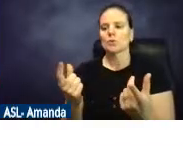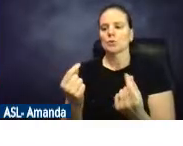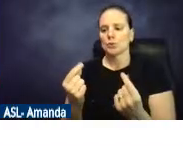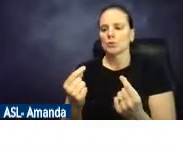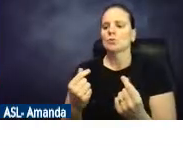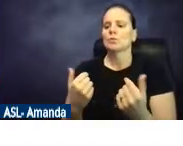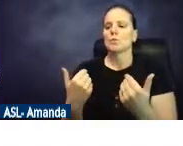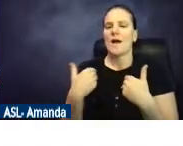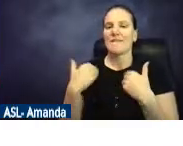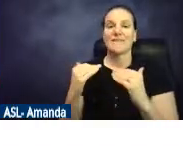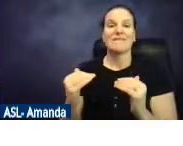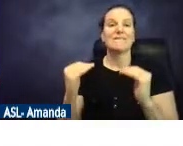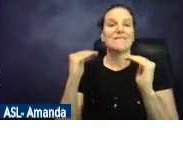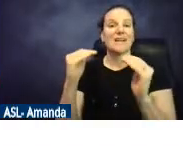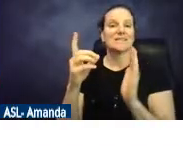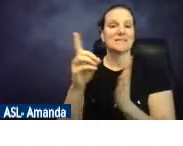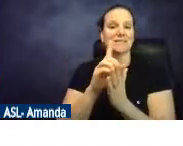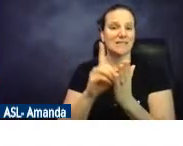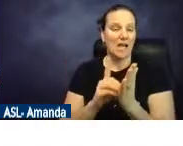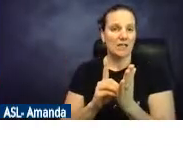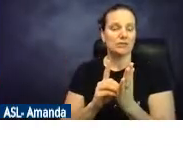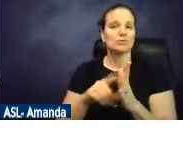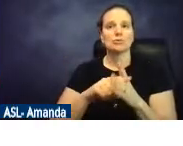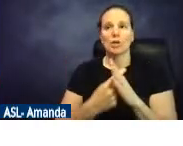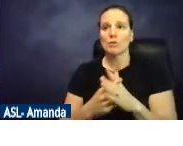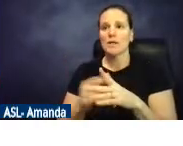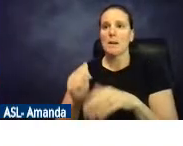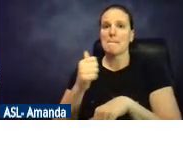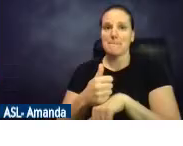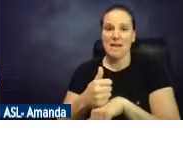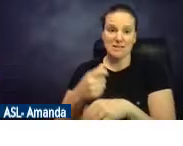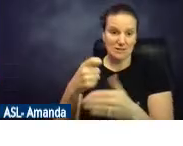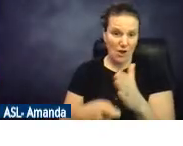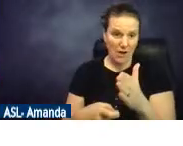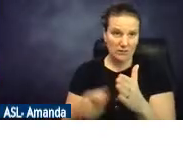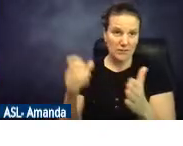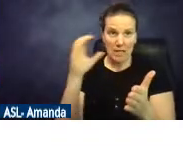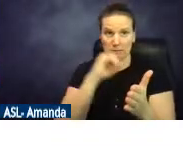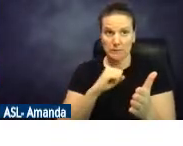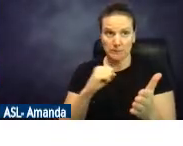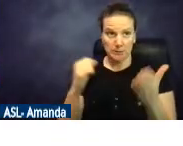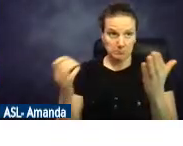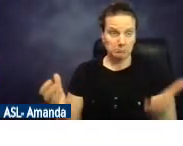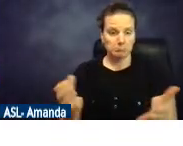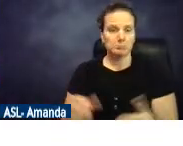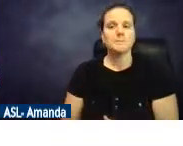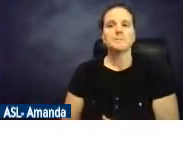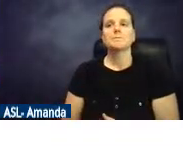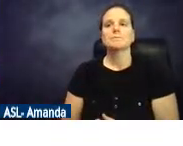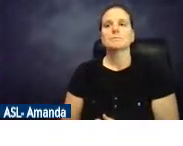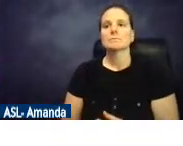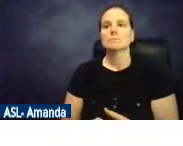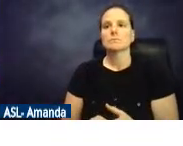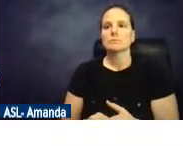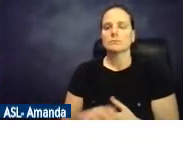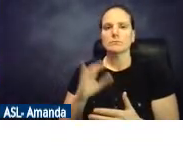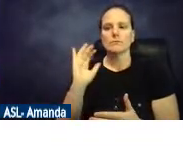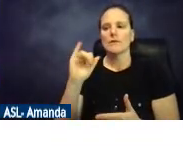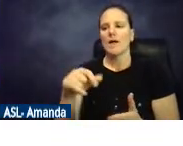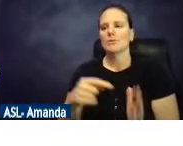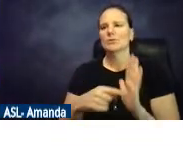those advanced designs to generate base cost estimates that will reflect